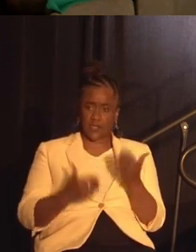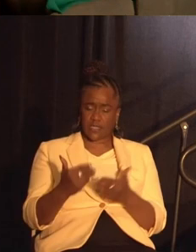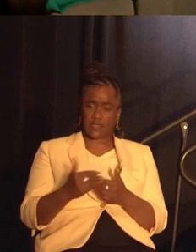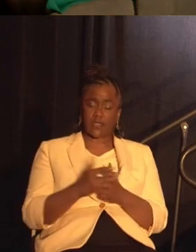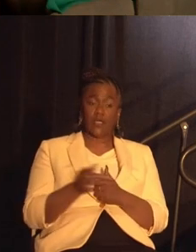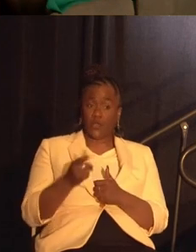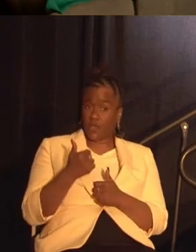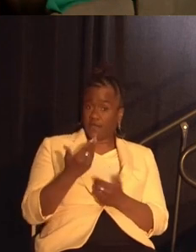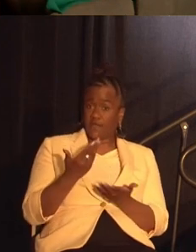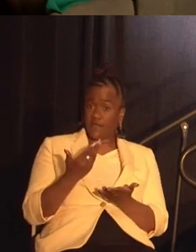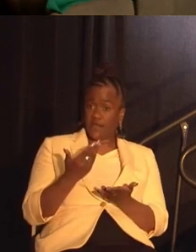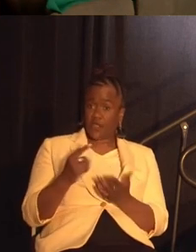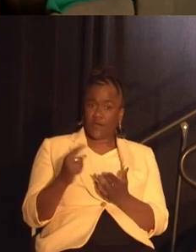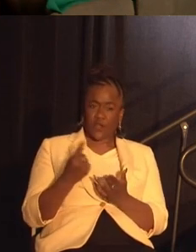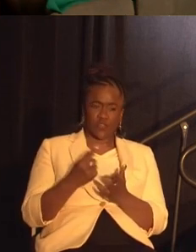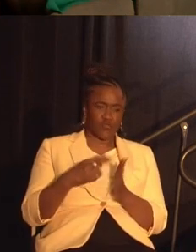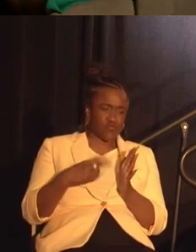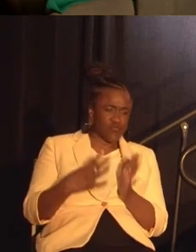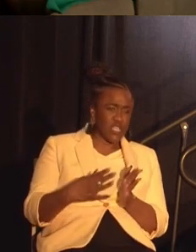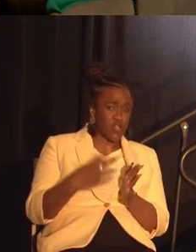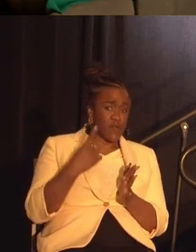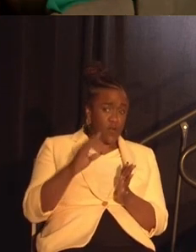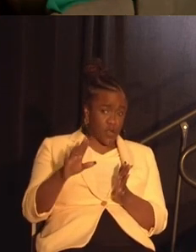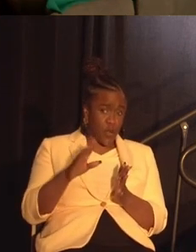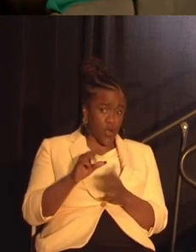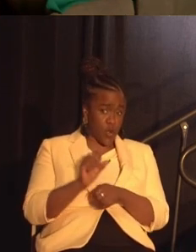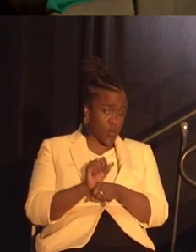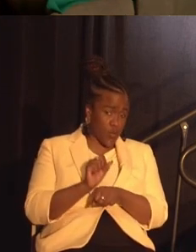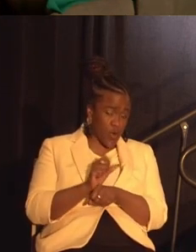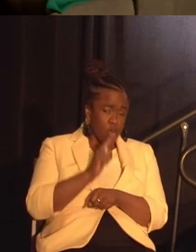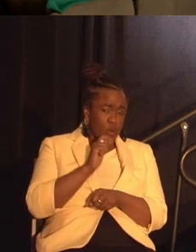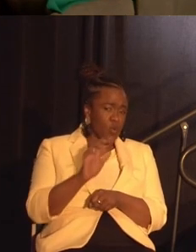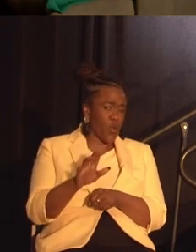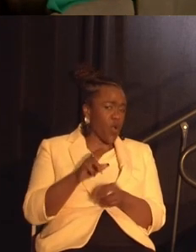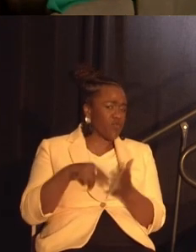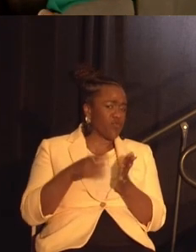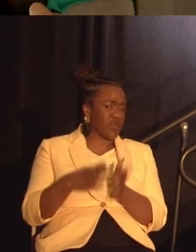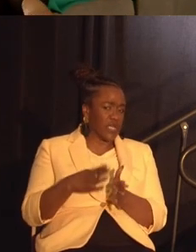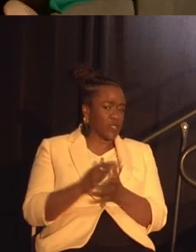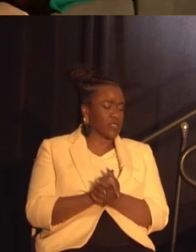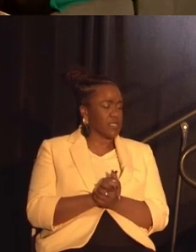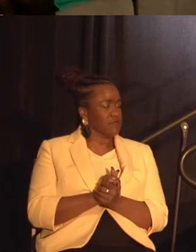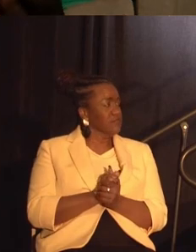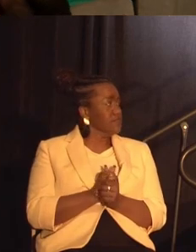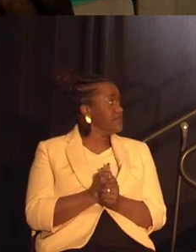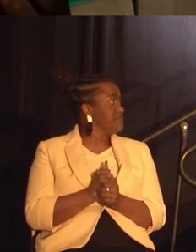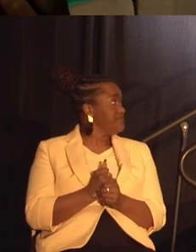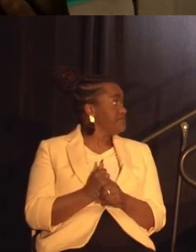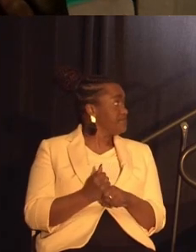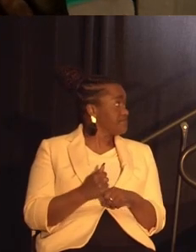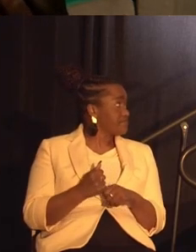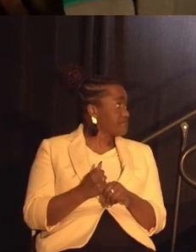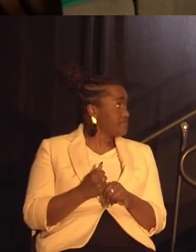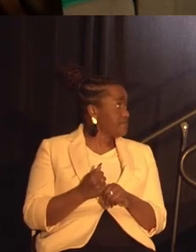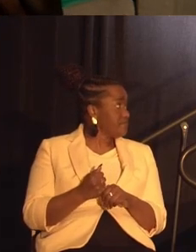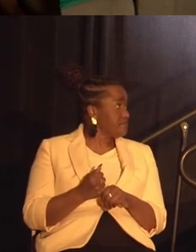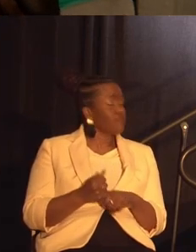you have first readers for your work, or who are your readers? And Lindy, maybe you could start. Do you have readers for your